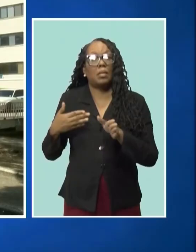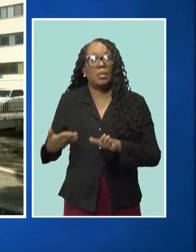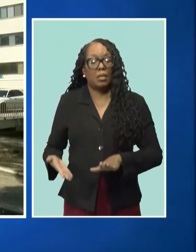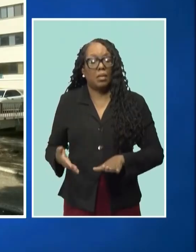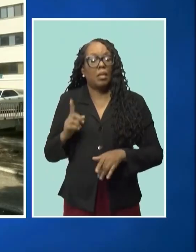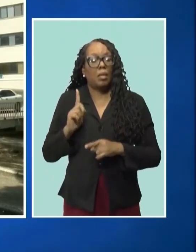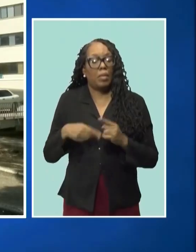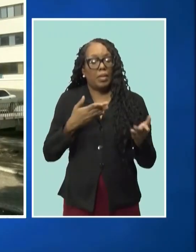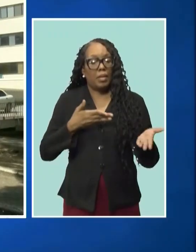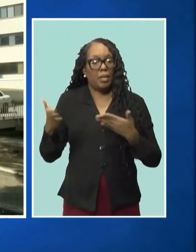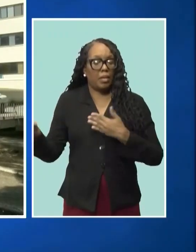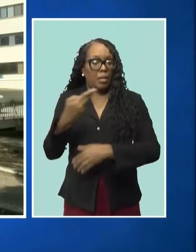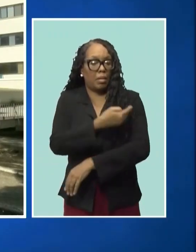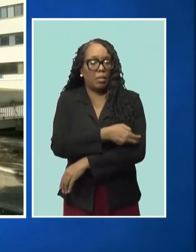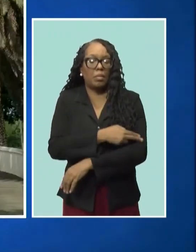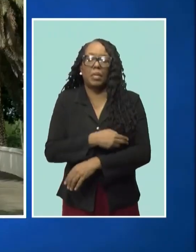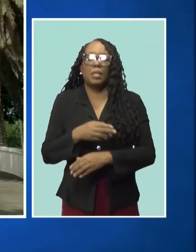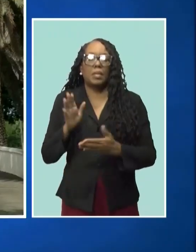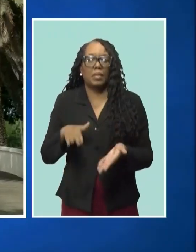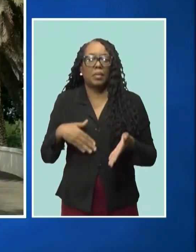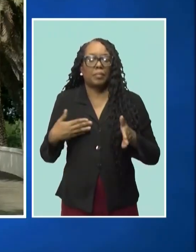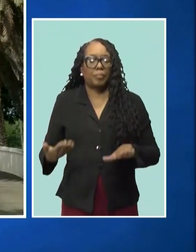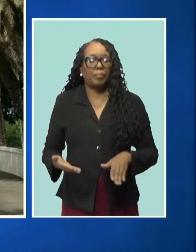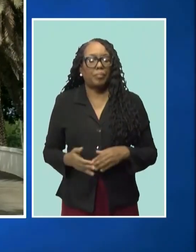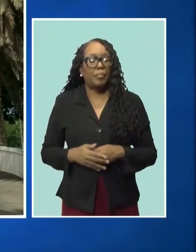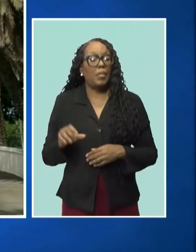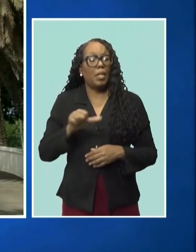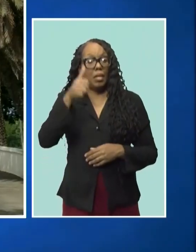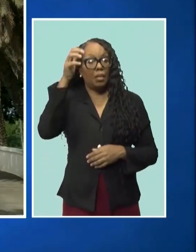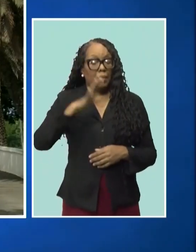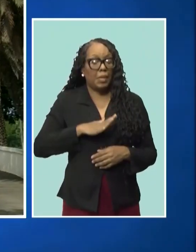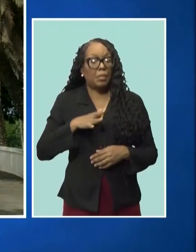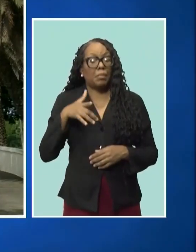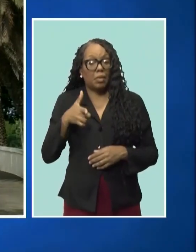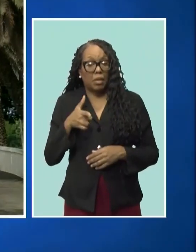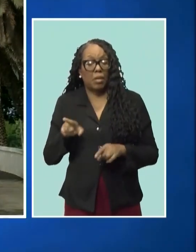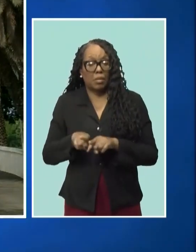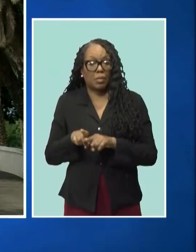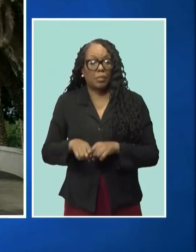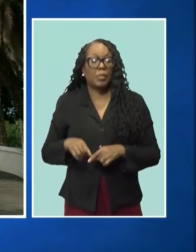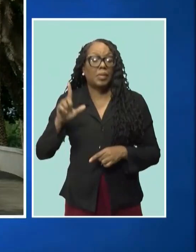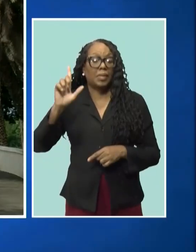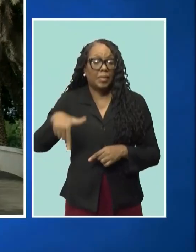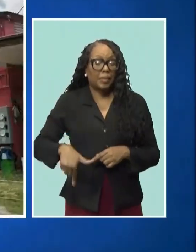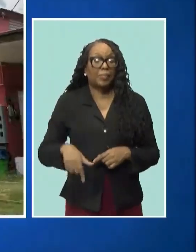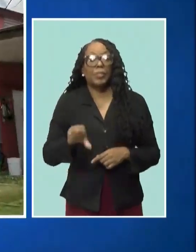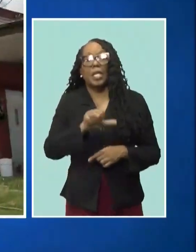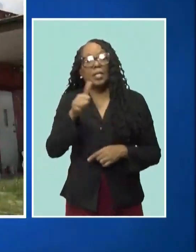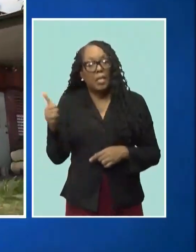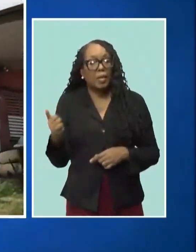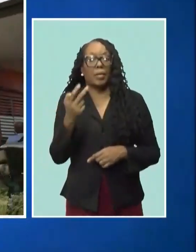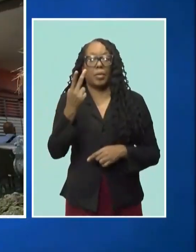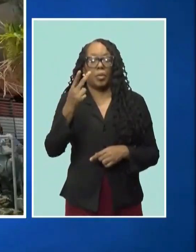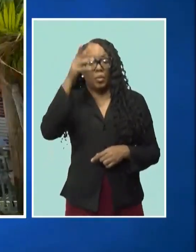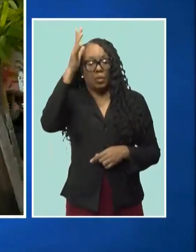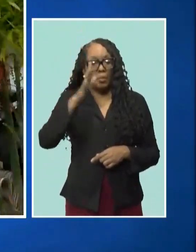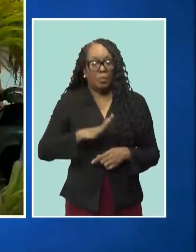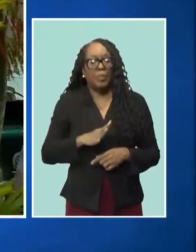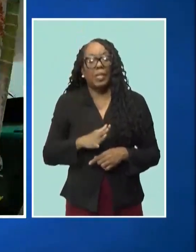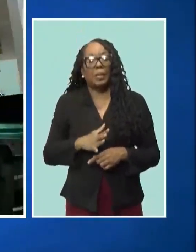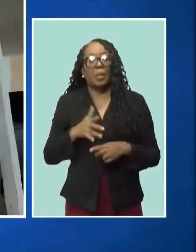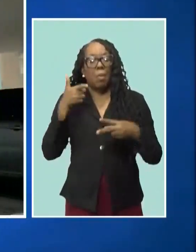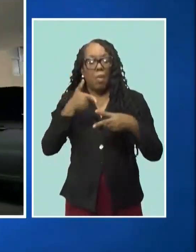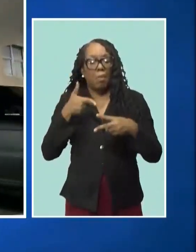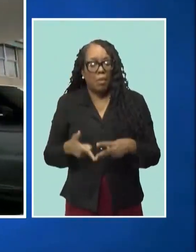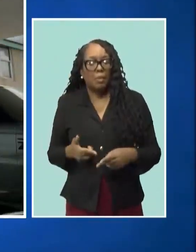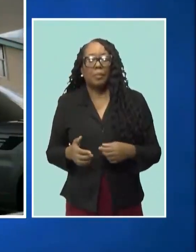Queen Elizabeth Hospital. Mere days later, on April 6, 2 men were taken to the hospital after being shot and critically injured